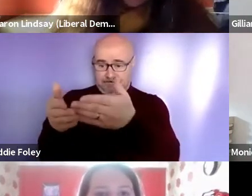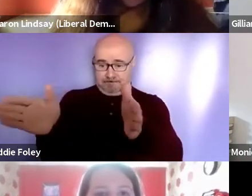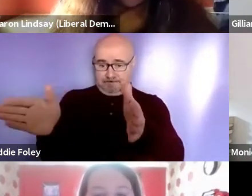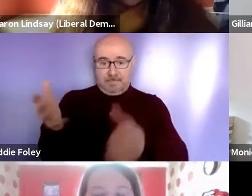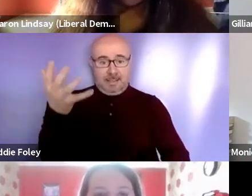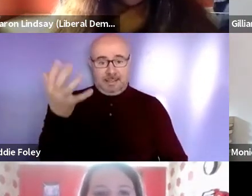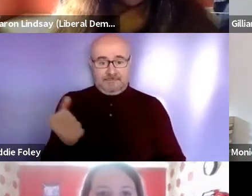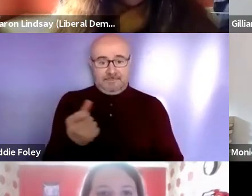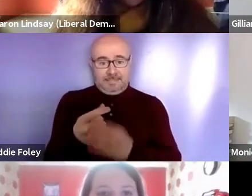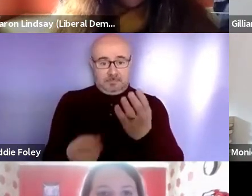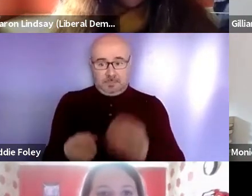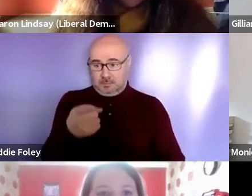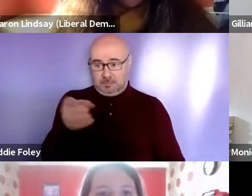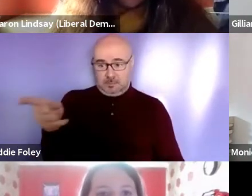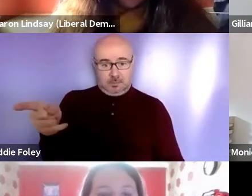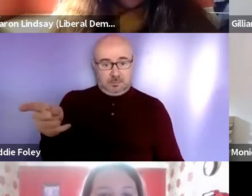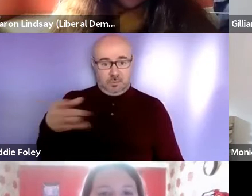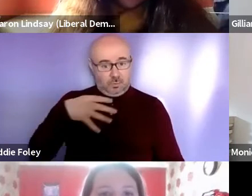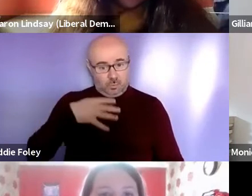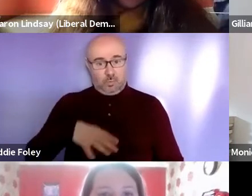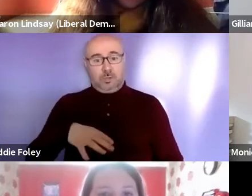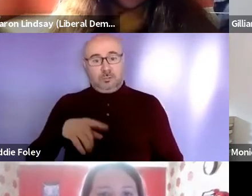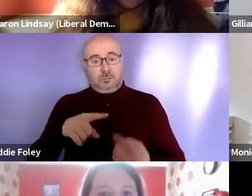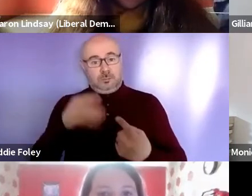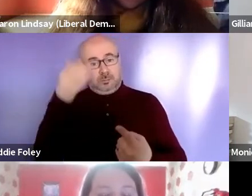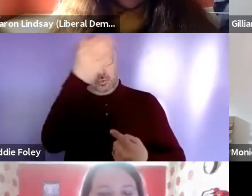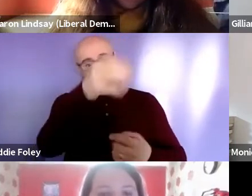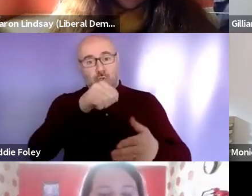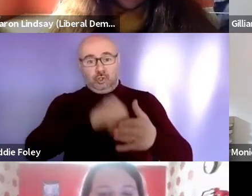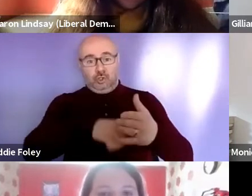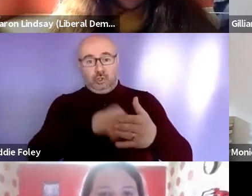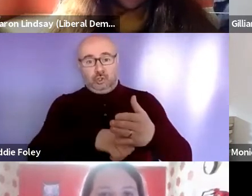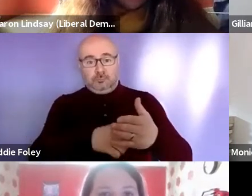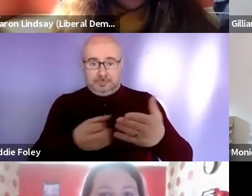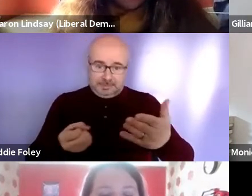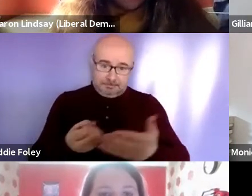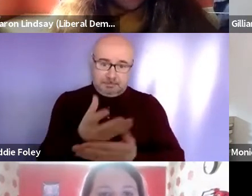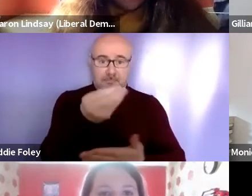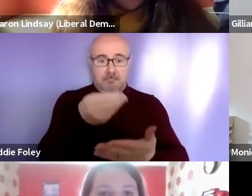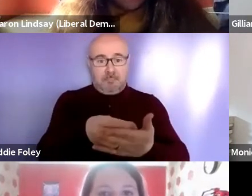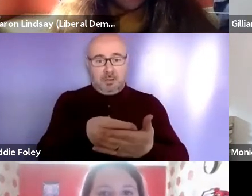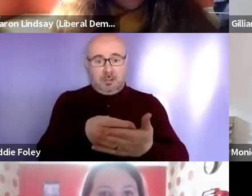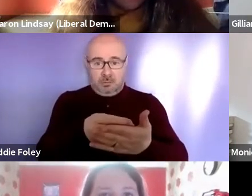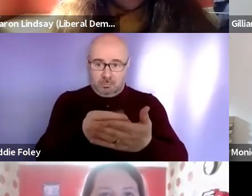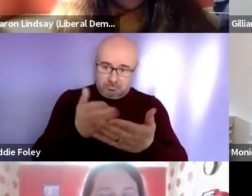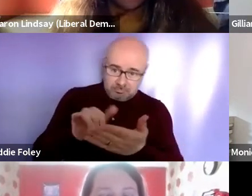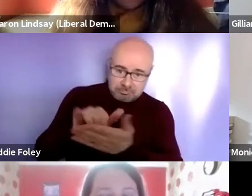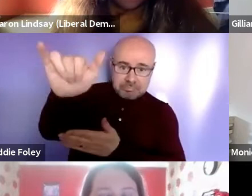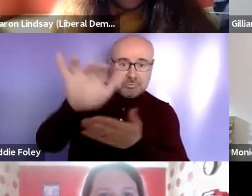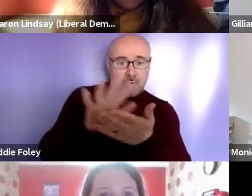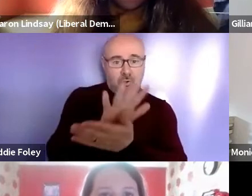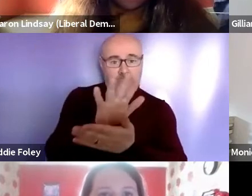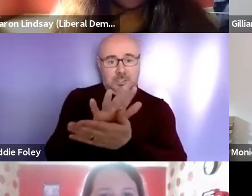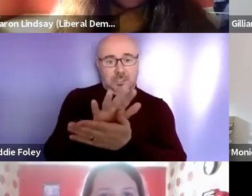spend their money. They're the ones that want to go on holiday, etc., etc. And we need to speak to retail and tell